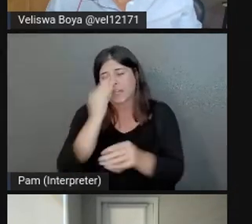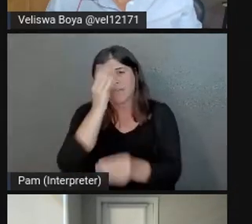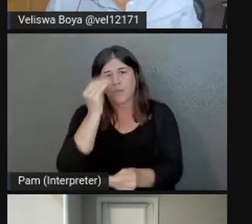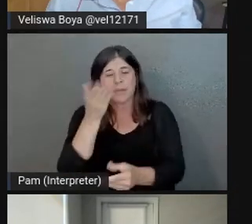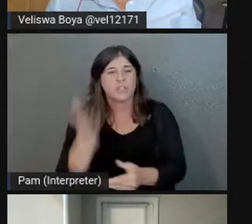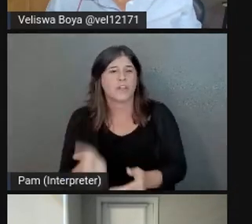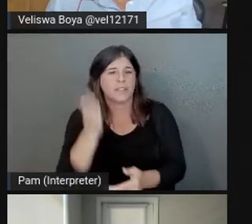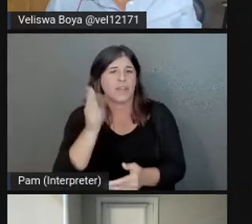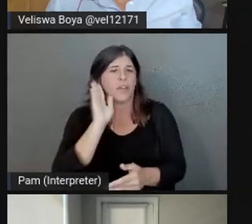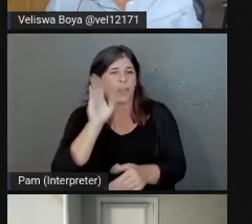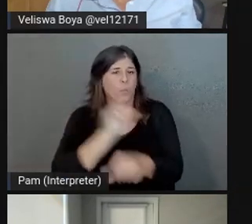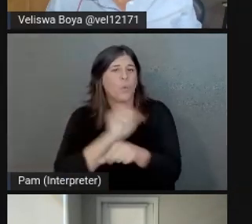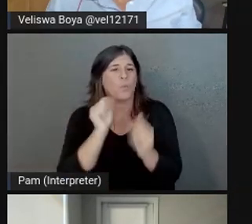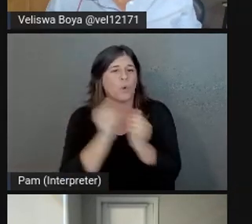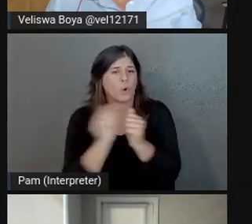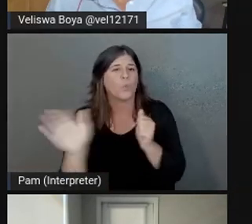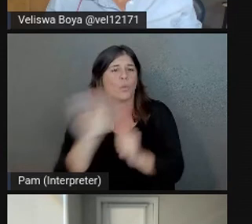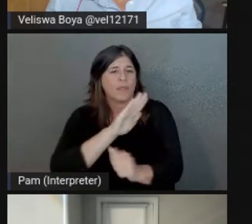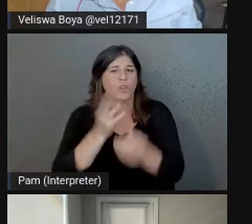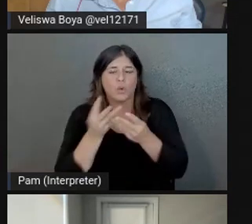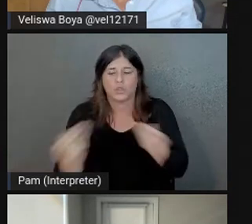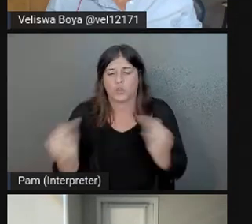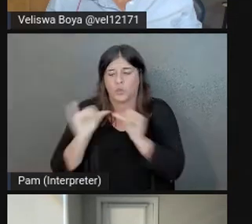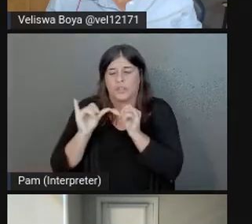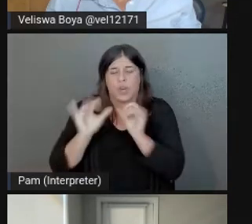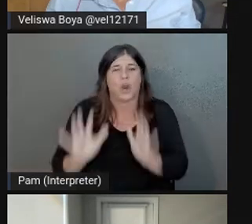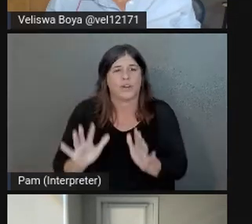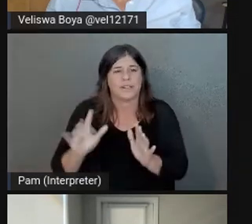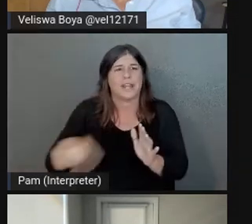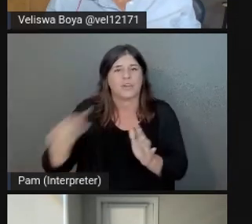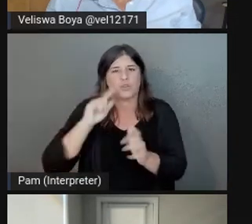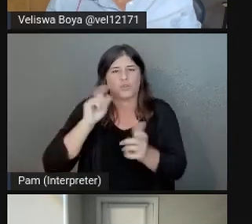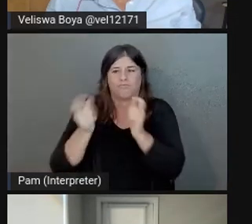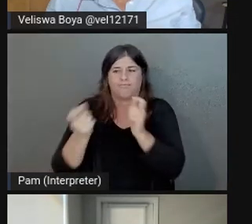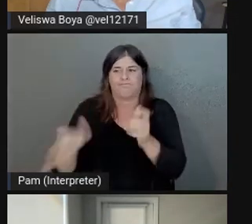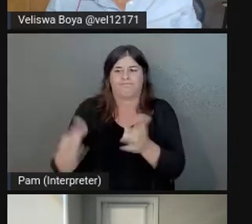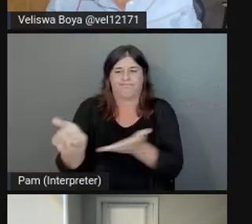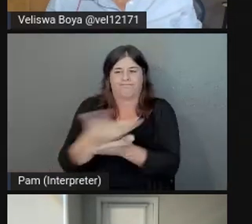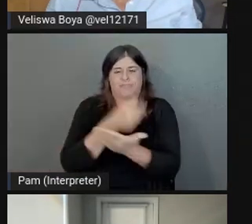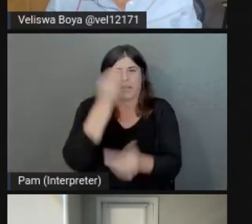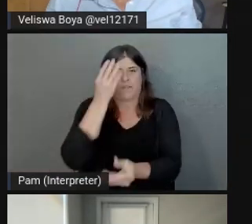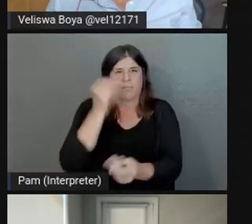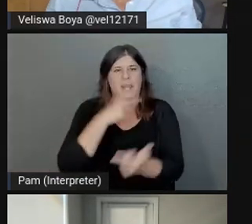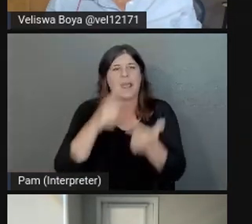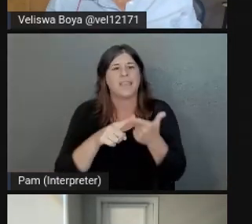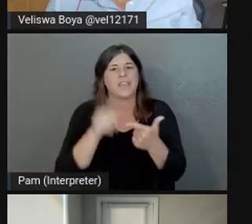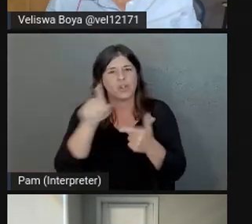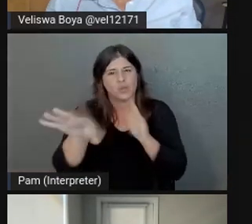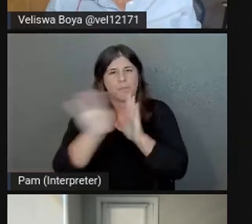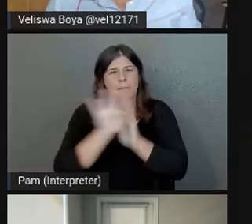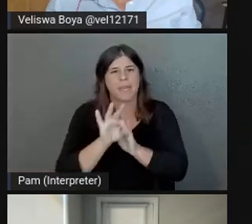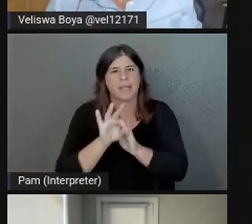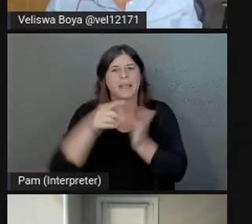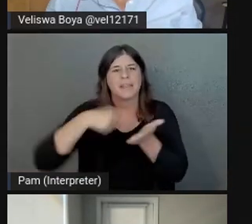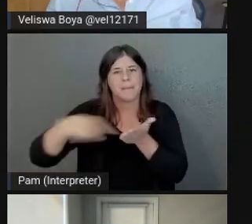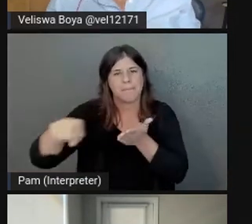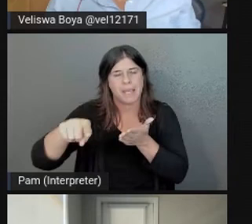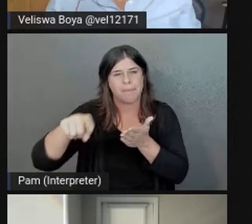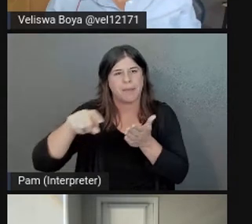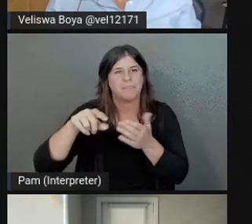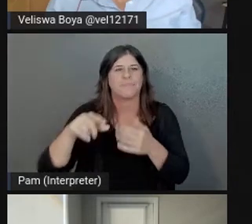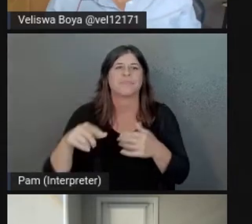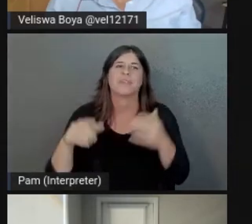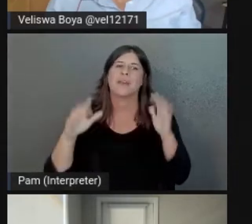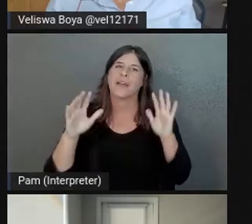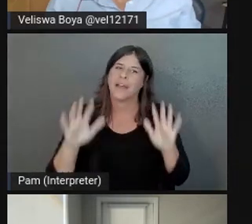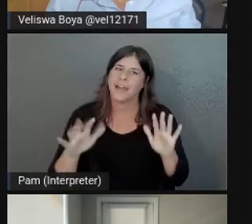that we would work with your solutions architects to get from you. And then this is where you have to select the payment terms. Now I need to say